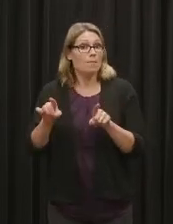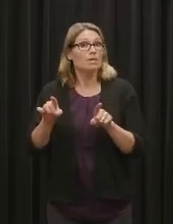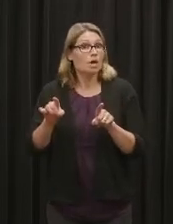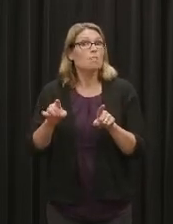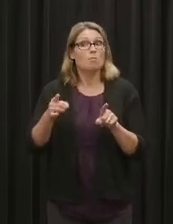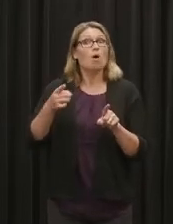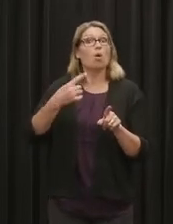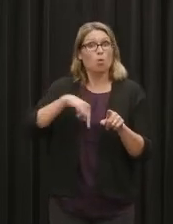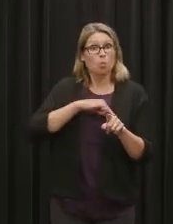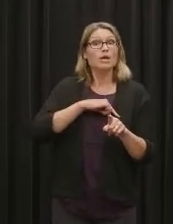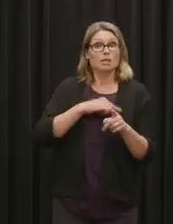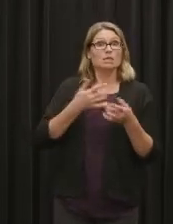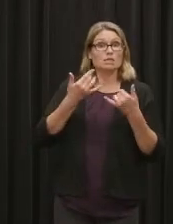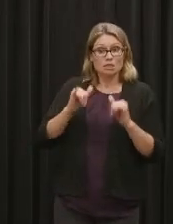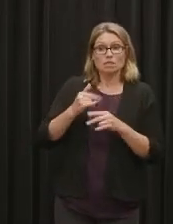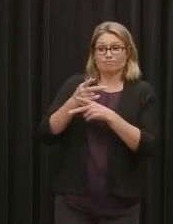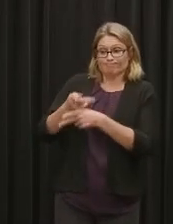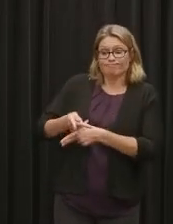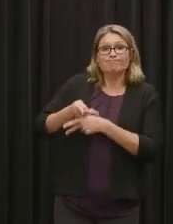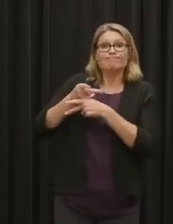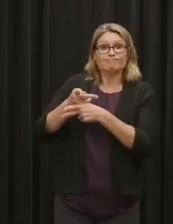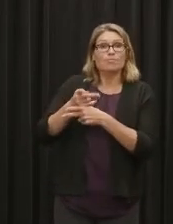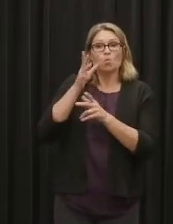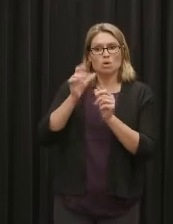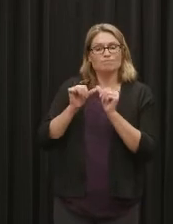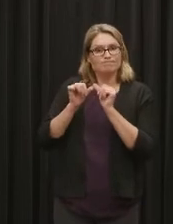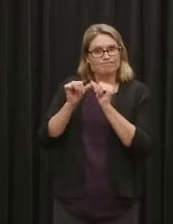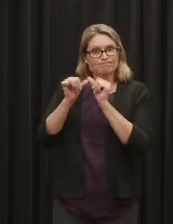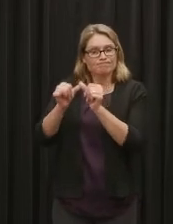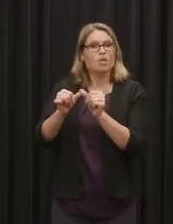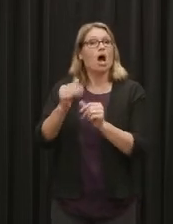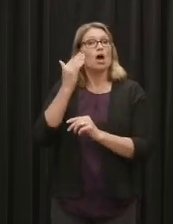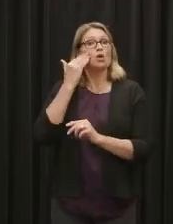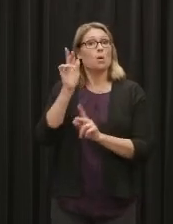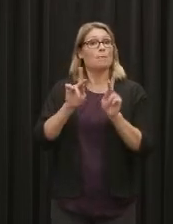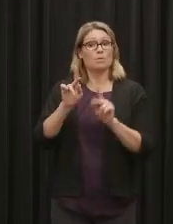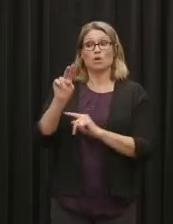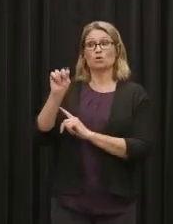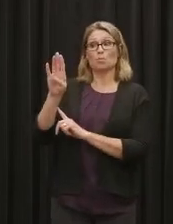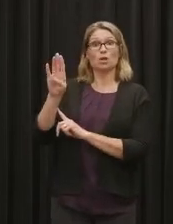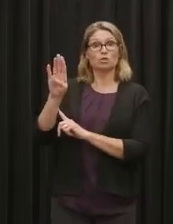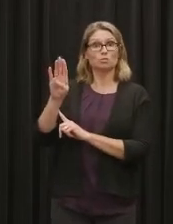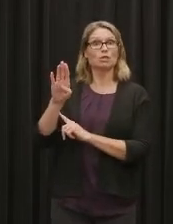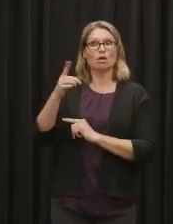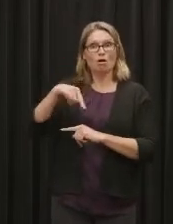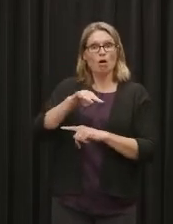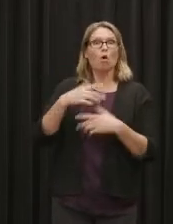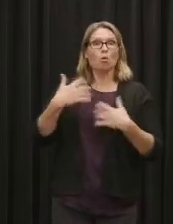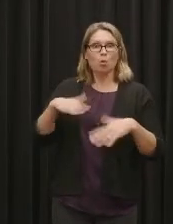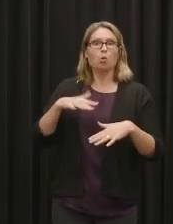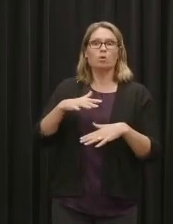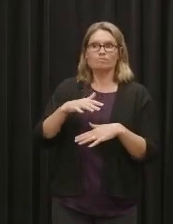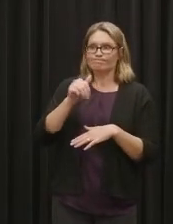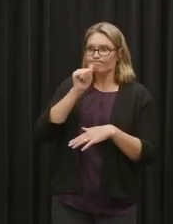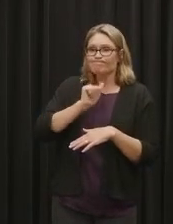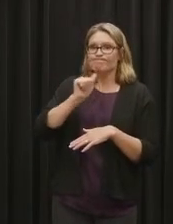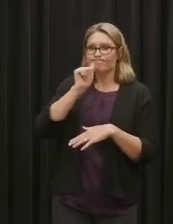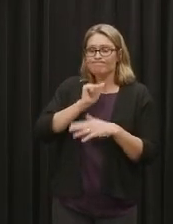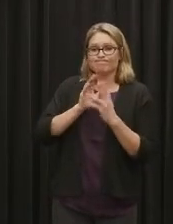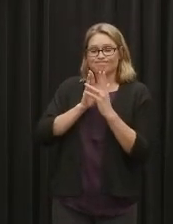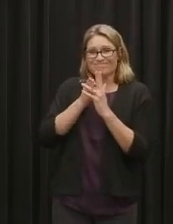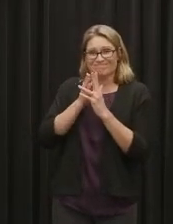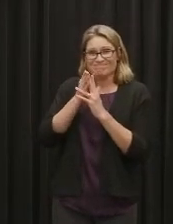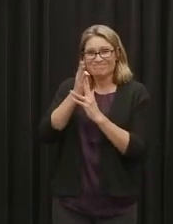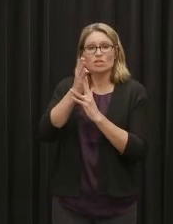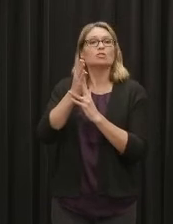remained vigilant and we will remain vigilant. I know New Brunswickers have been quite determined, and I encourage that determination